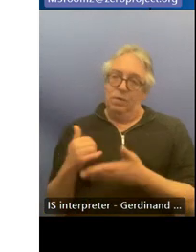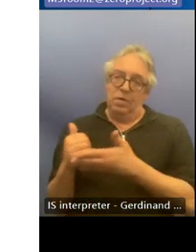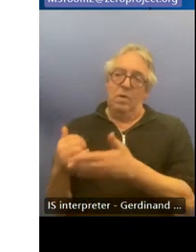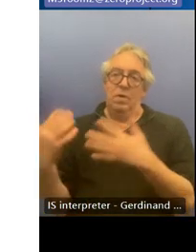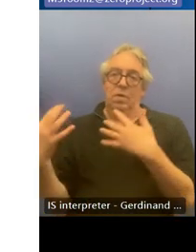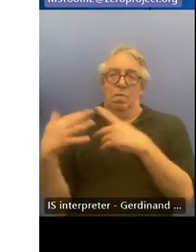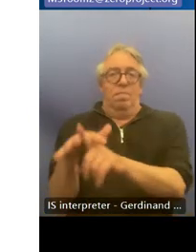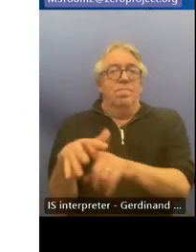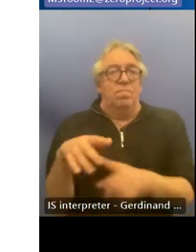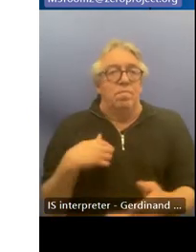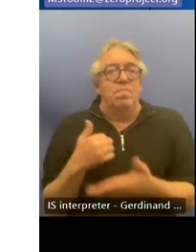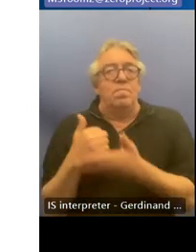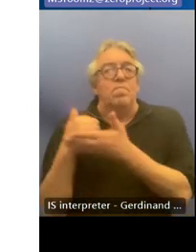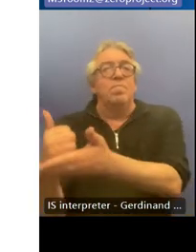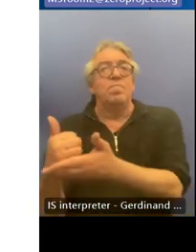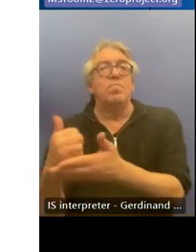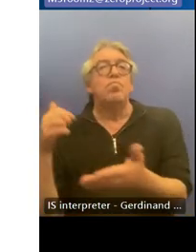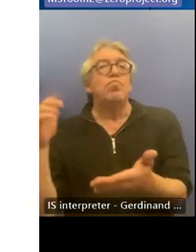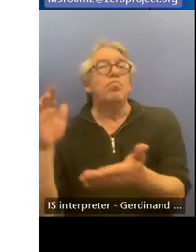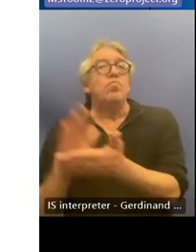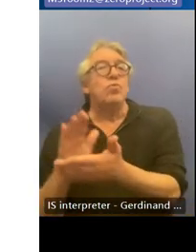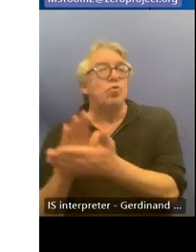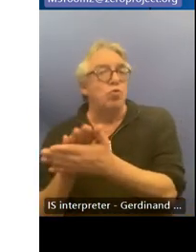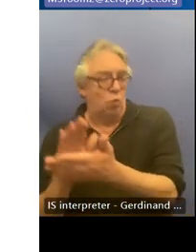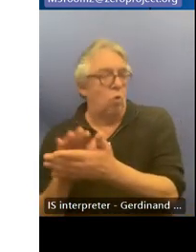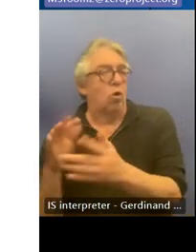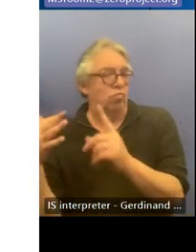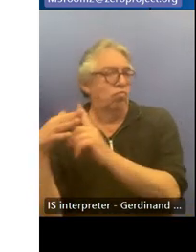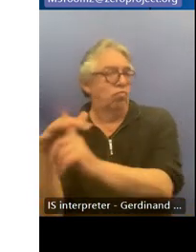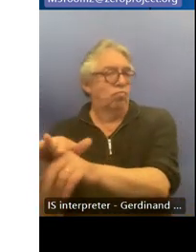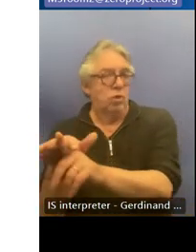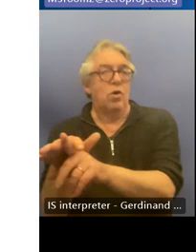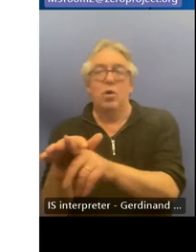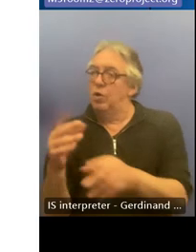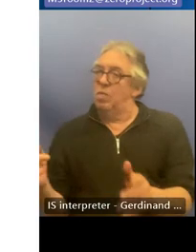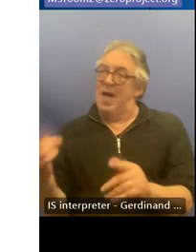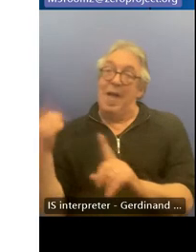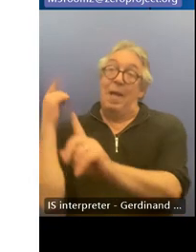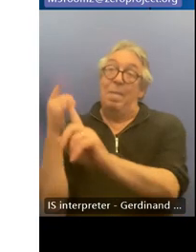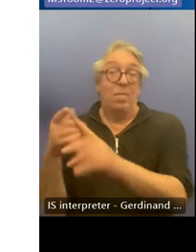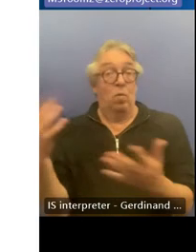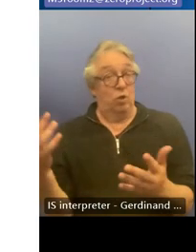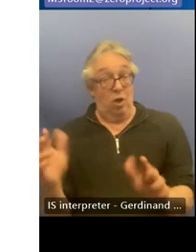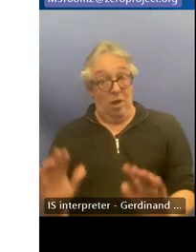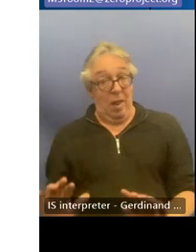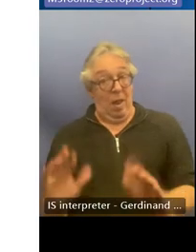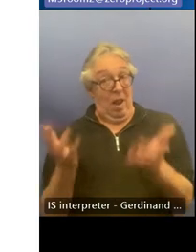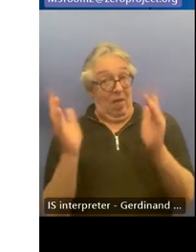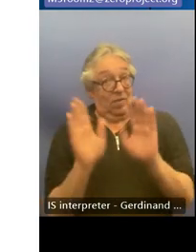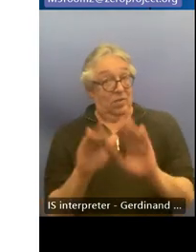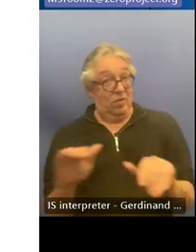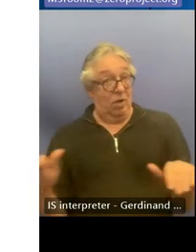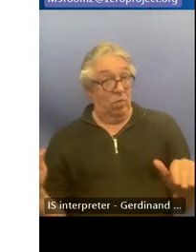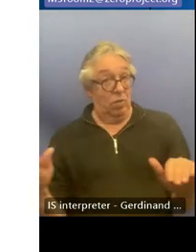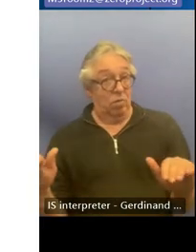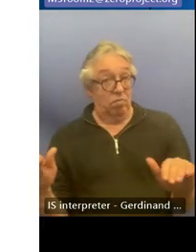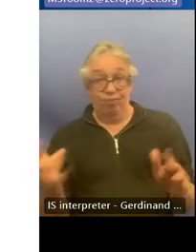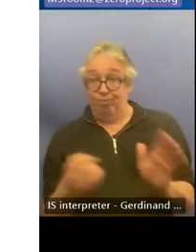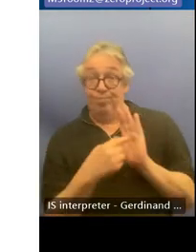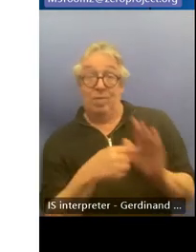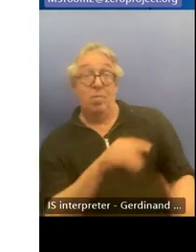mainstream schools with deaf students aiming to enhance the lives of children like Juan, who